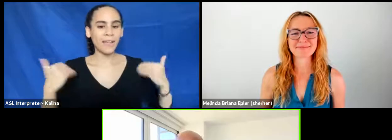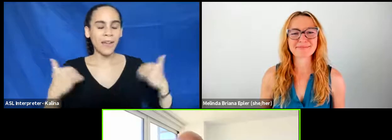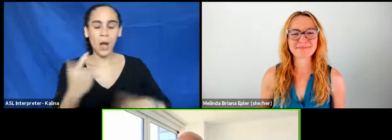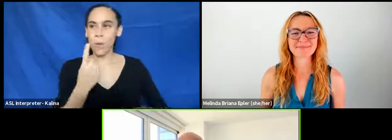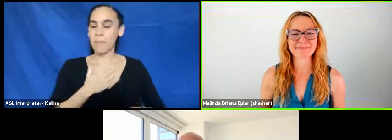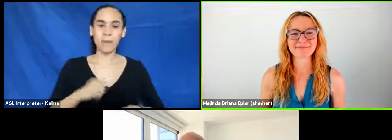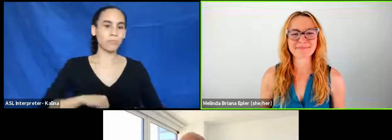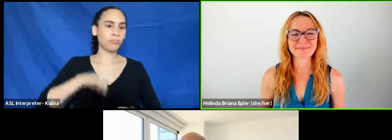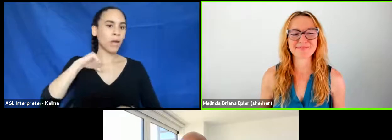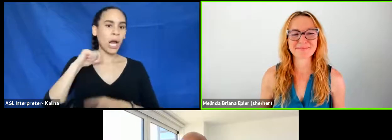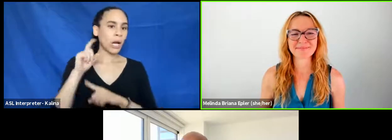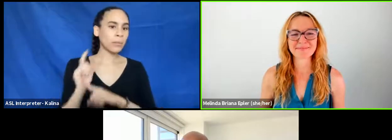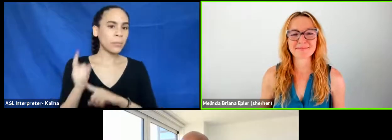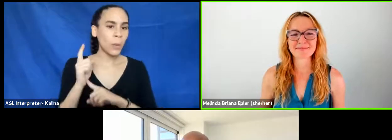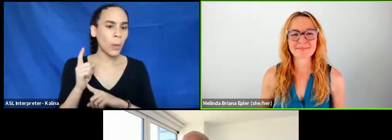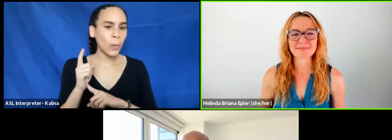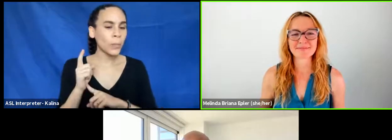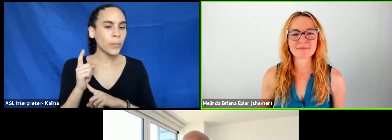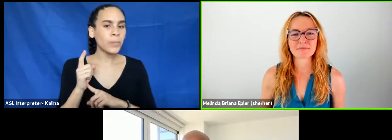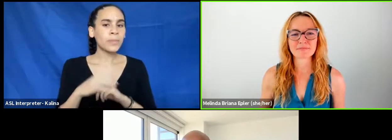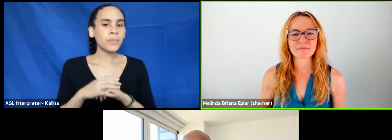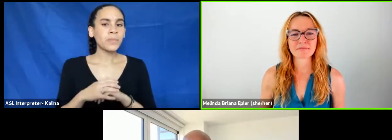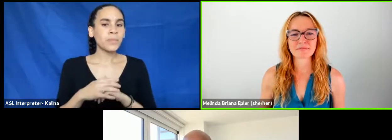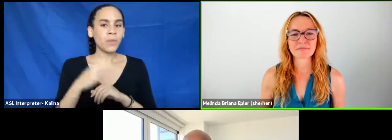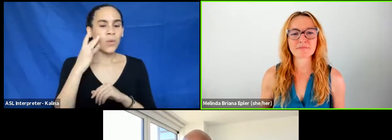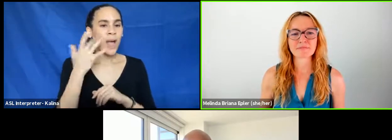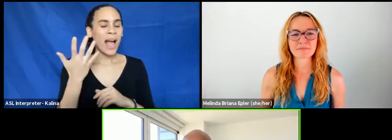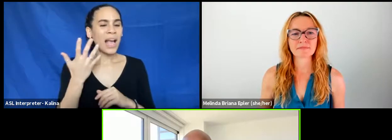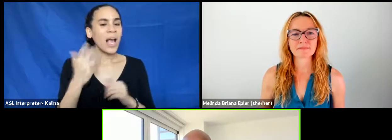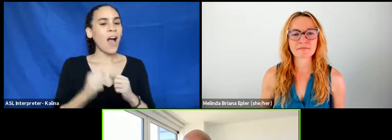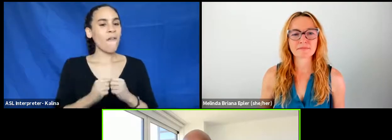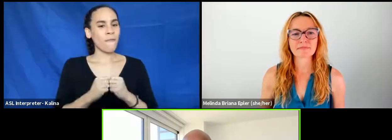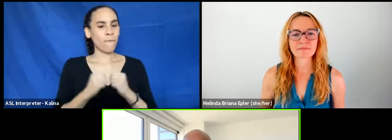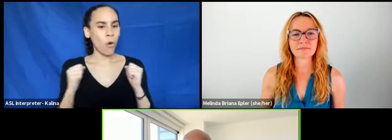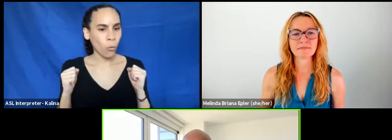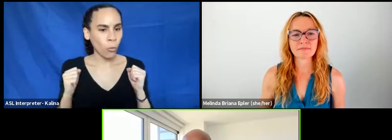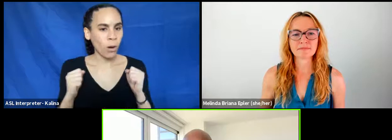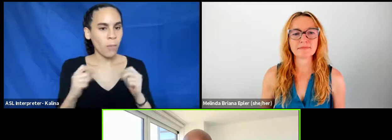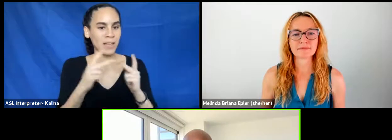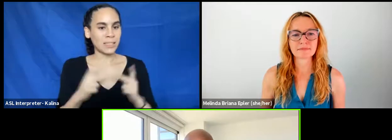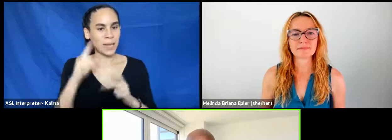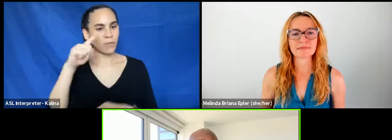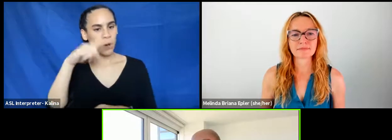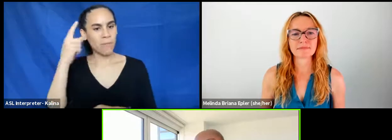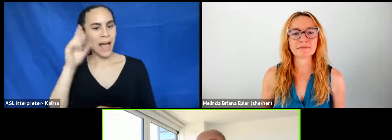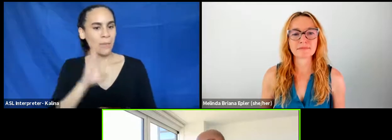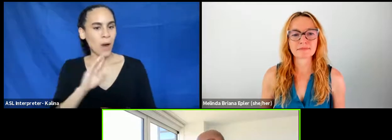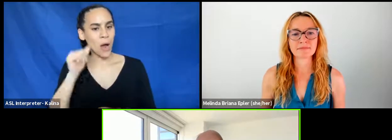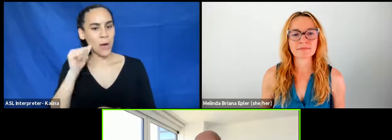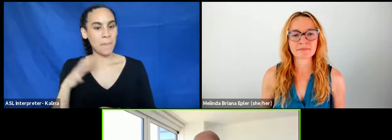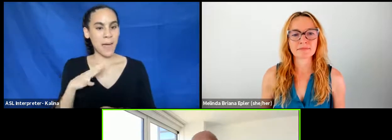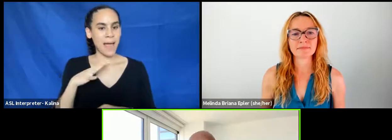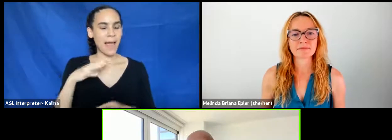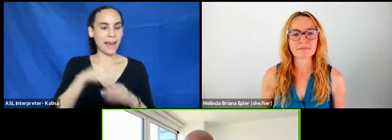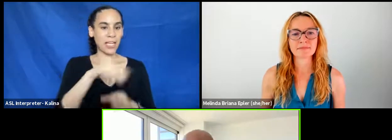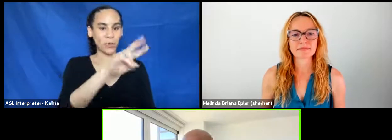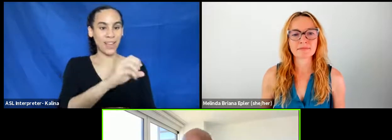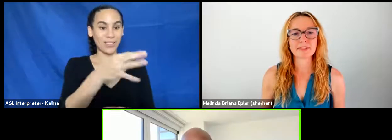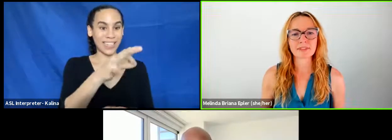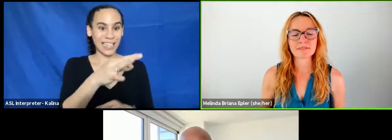It was the proudest event because it was a vulnerable space for Black and brown men in 2019 before we knew the world was going to